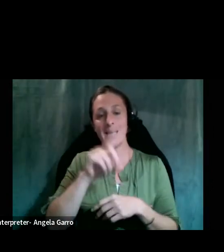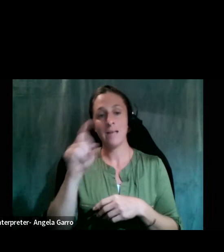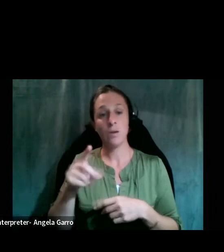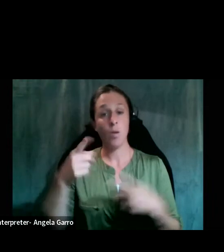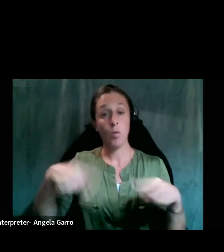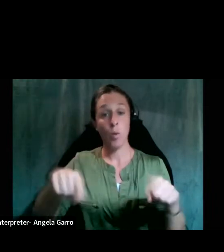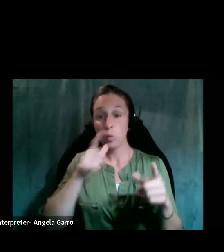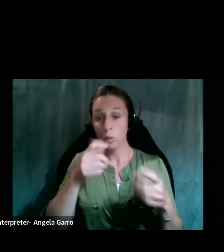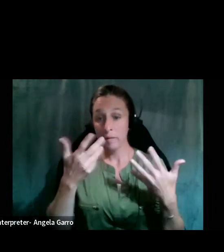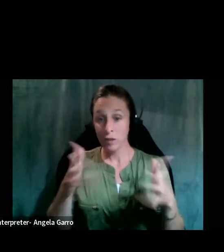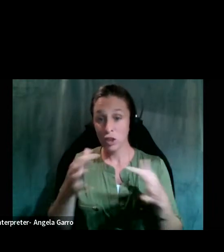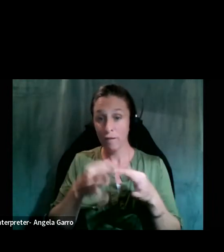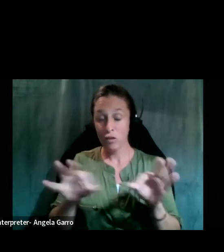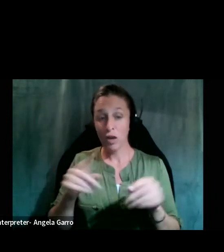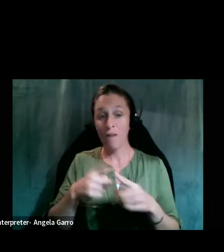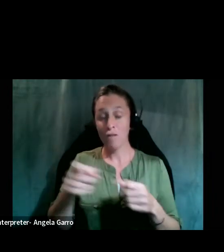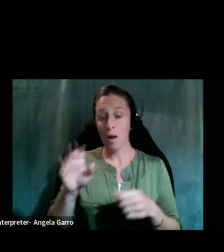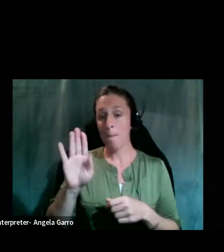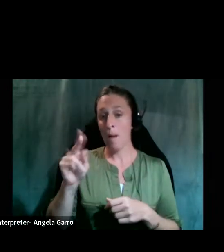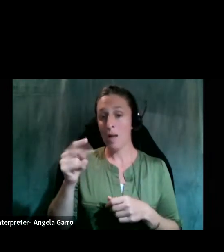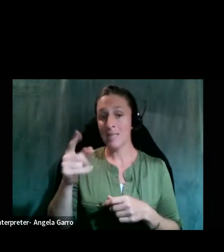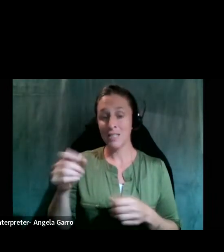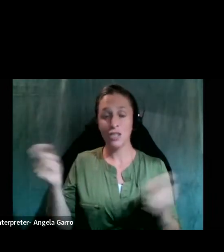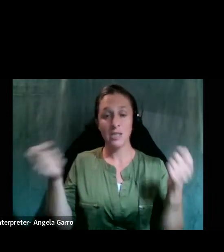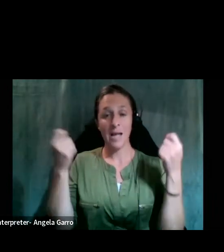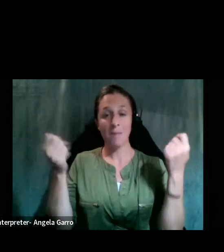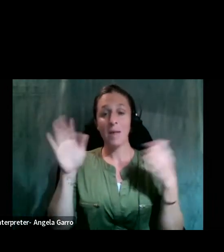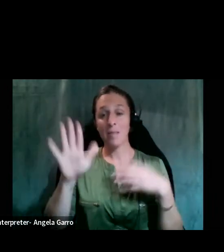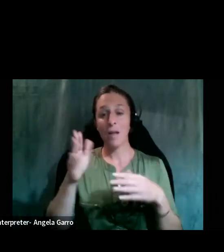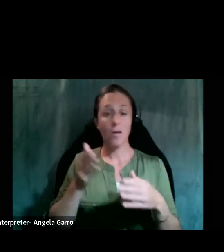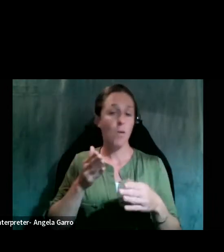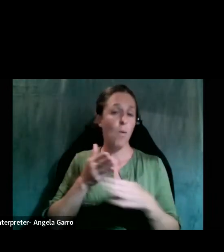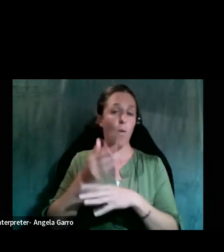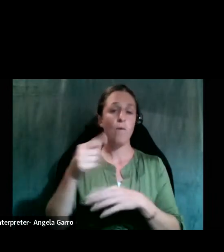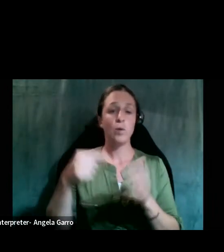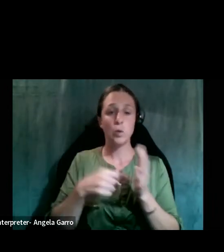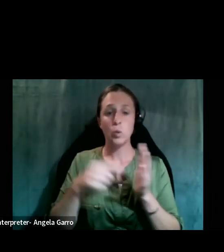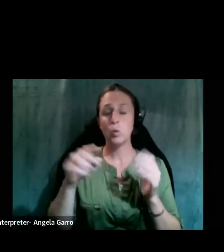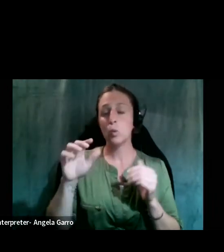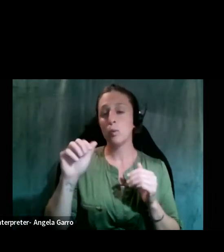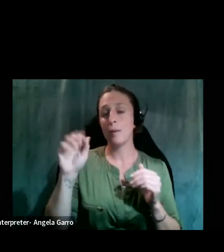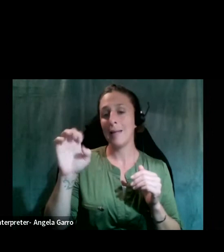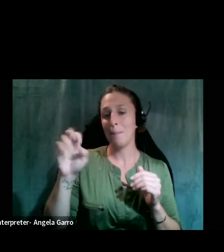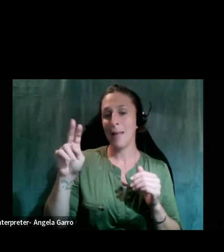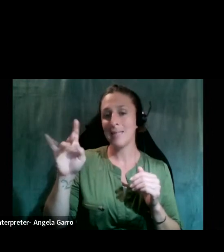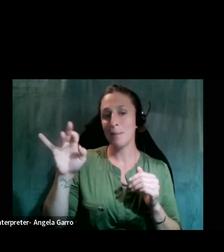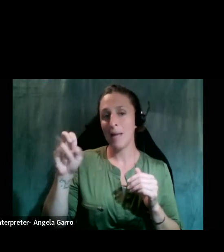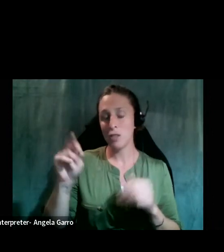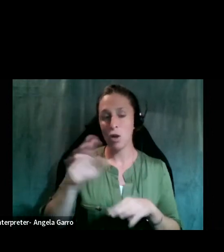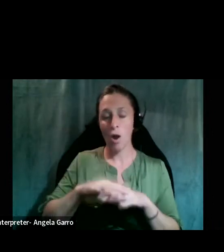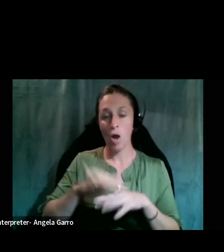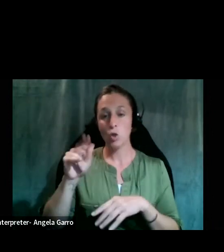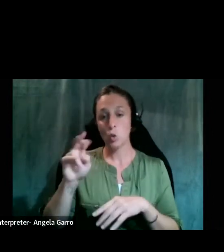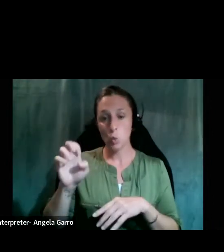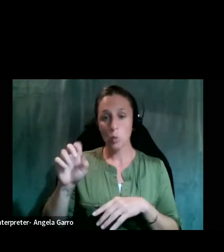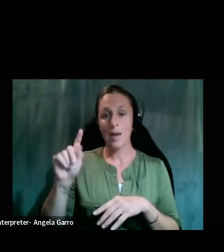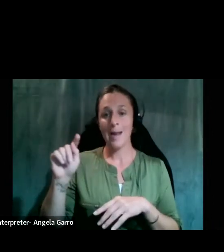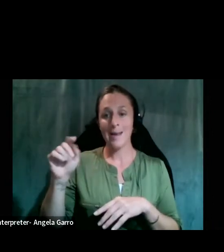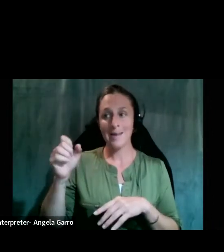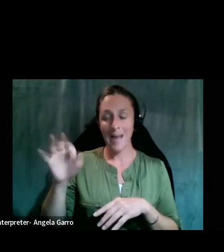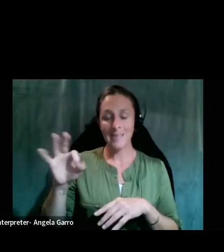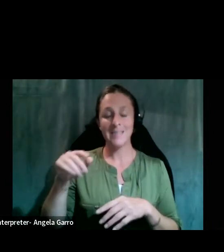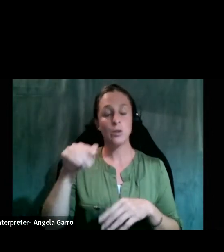were freed from bondage celebrated their long overdue emancipation on June 19th, today, our